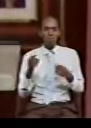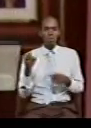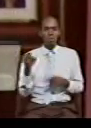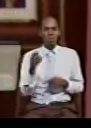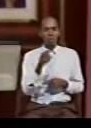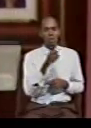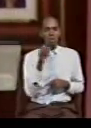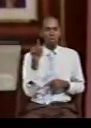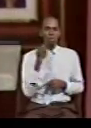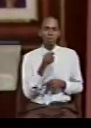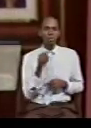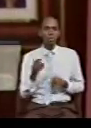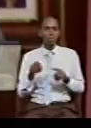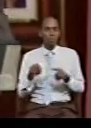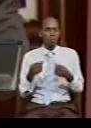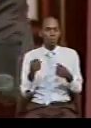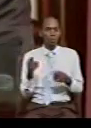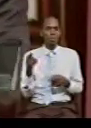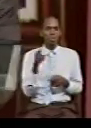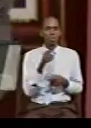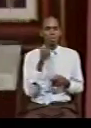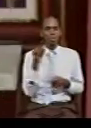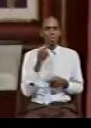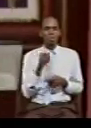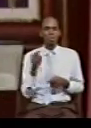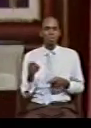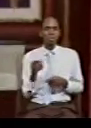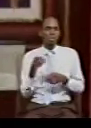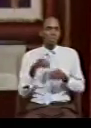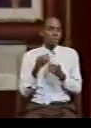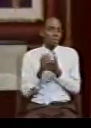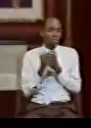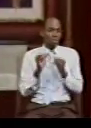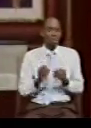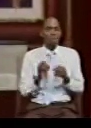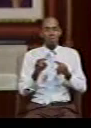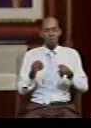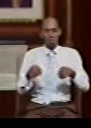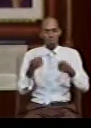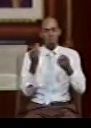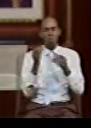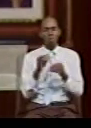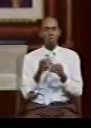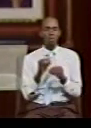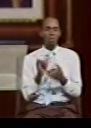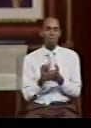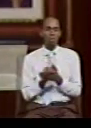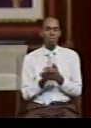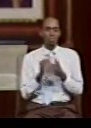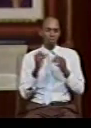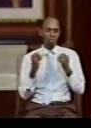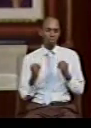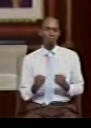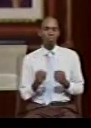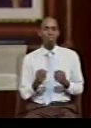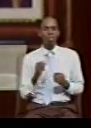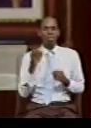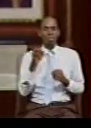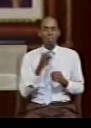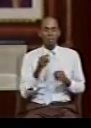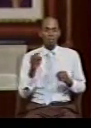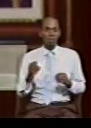Go ye therefore, in that power, go ye therefore, in that strength, go ye